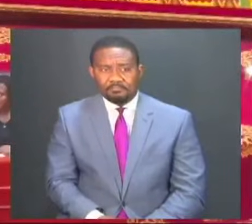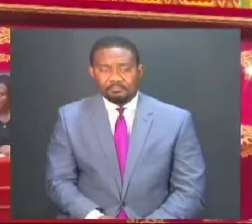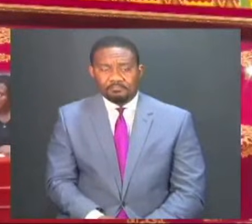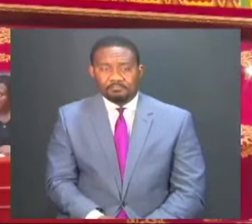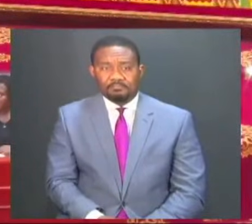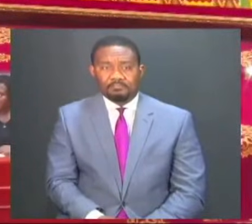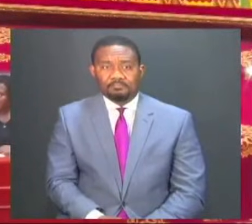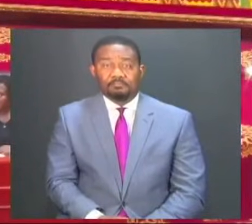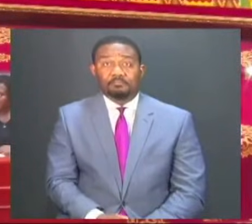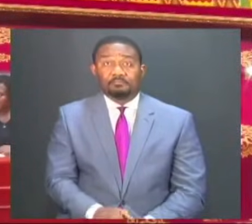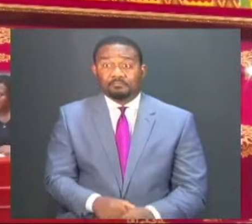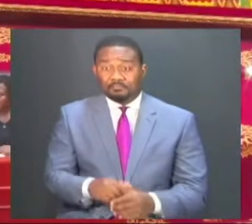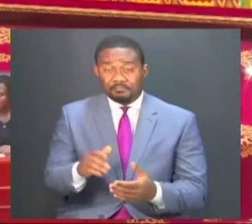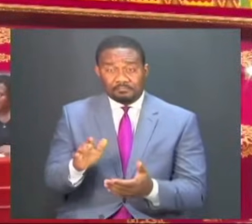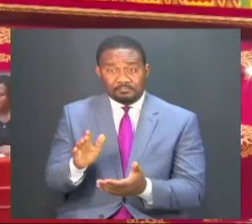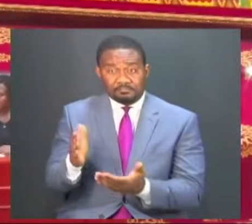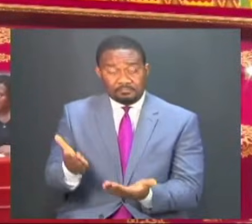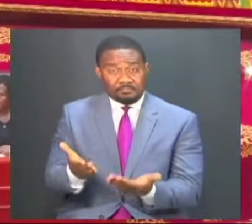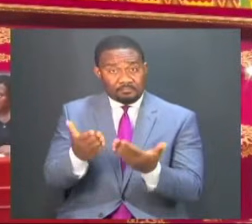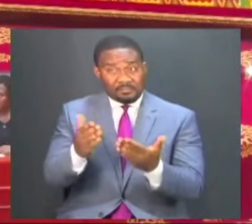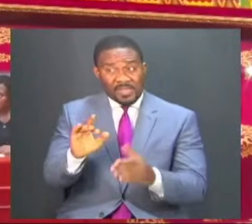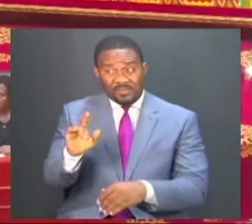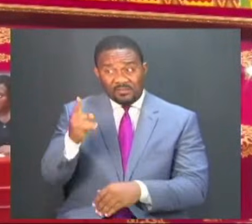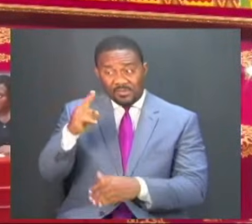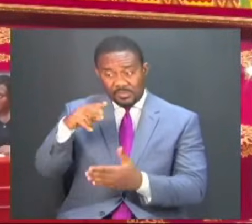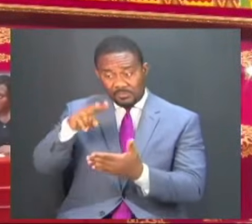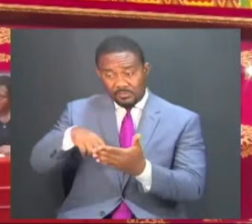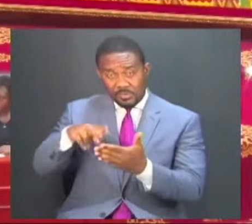Presentation and first reading of bills.